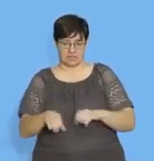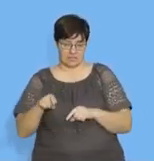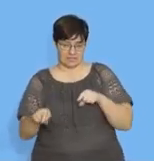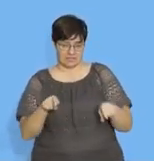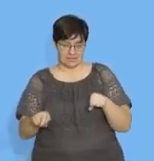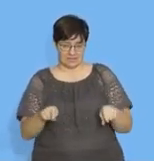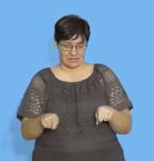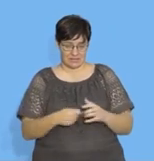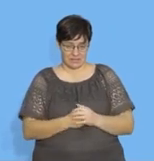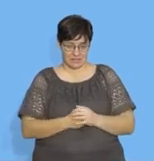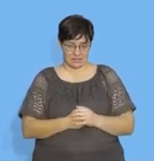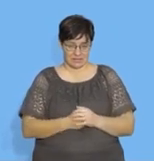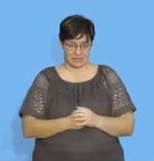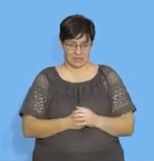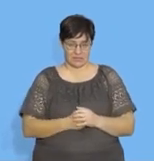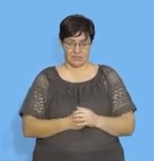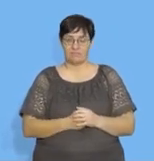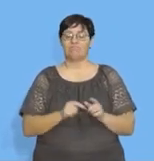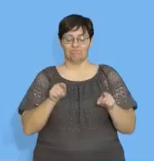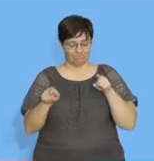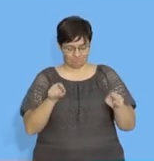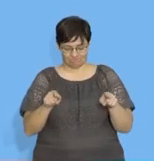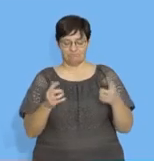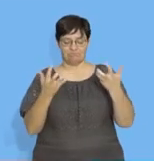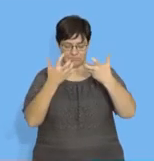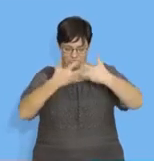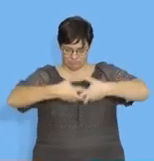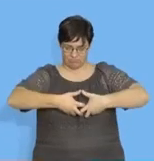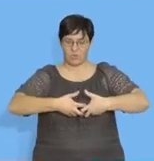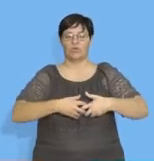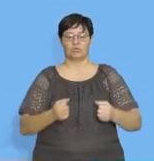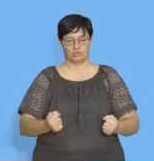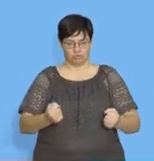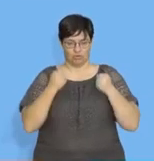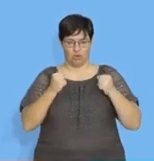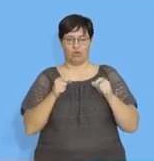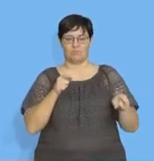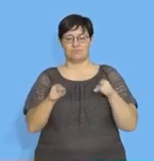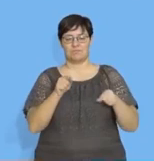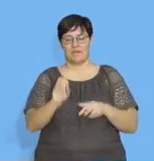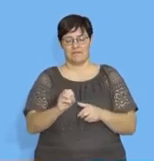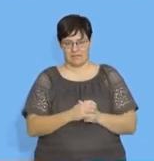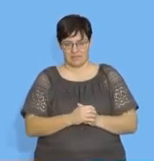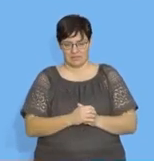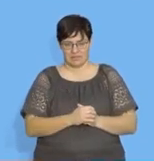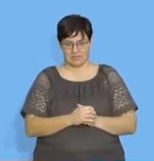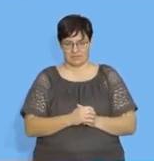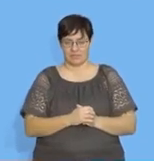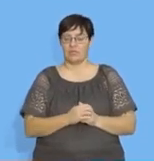after exercise? Are we all together? What can you conclude? There is a strong relationship, association between the